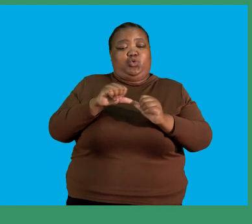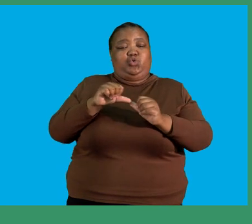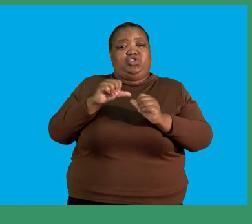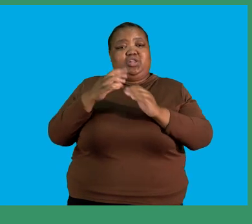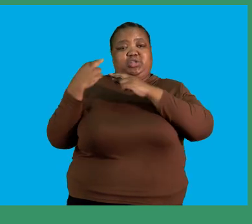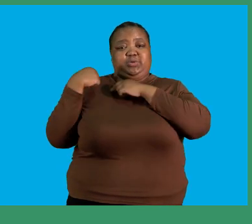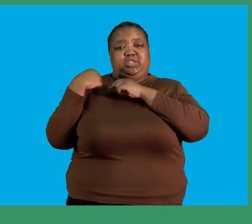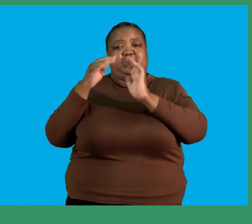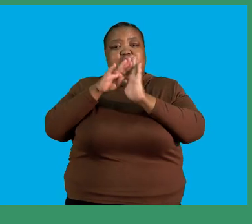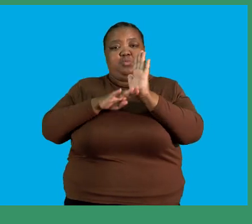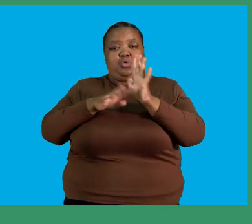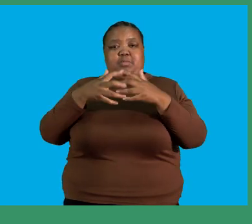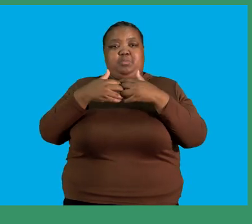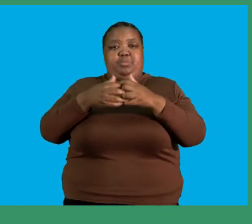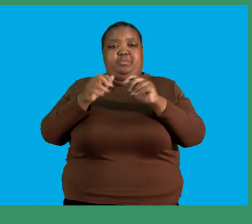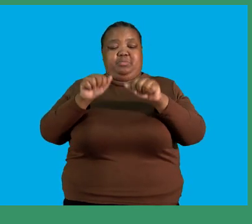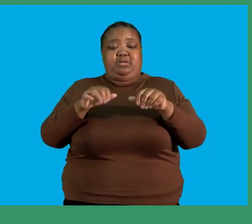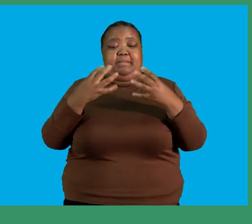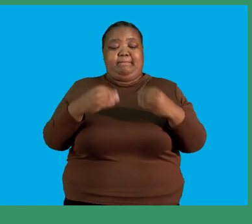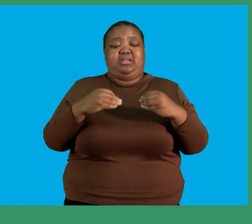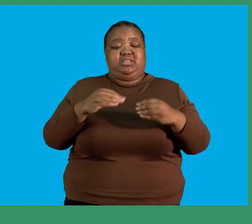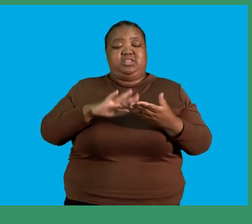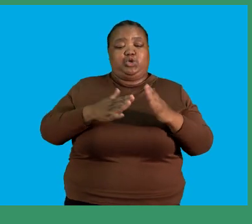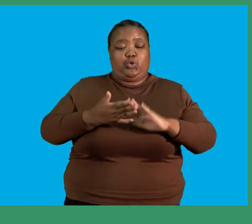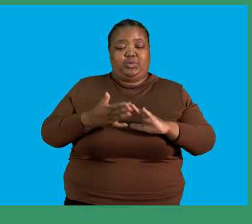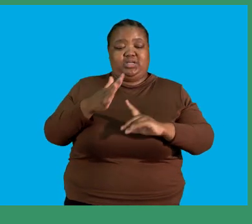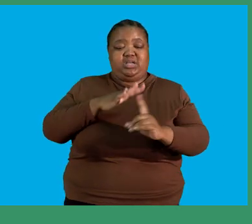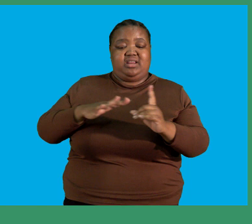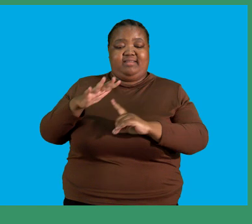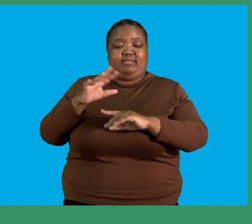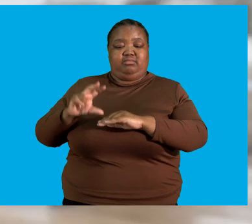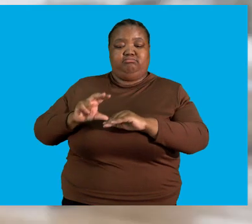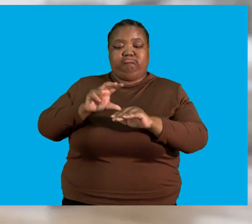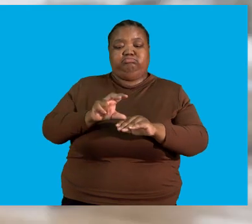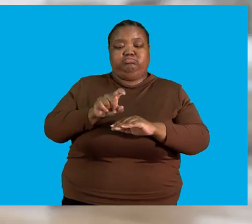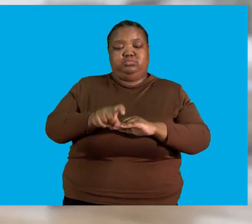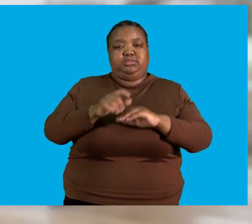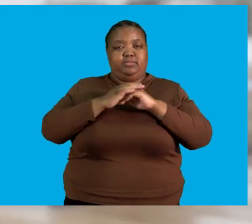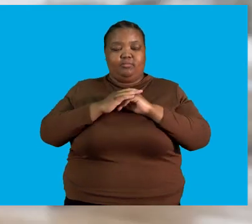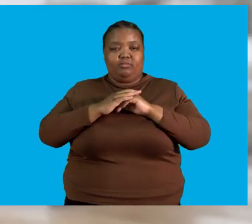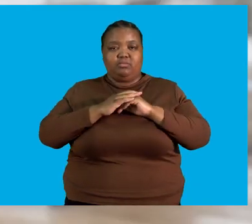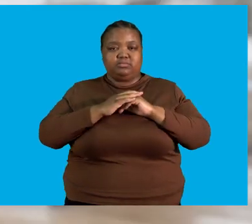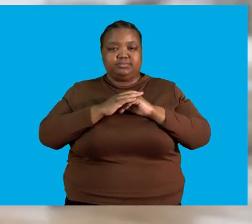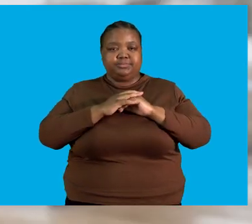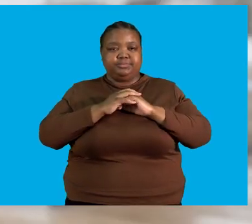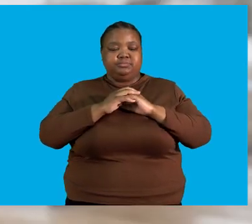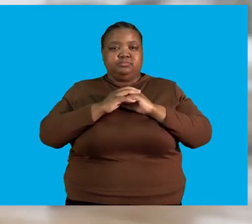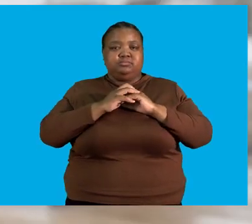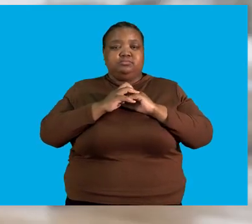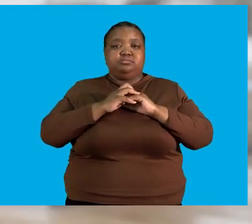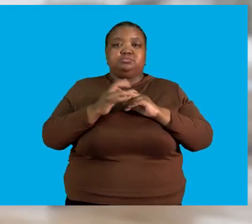Social Responsibility, where businesses must invest in the community and the environment in which they live